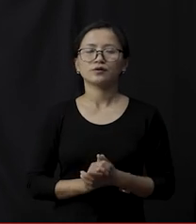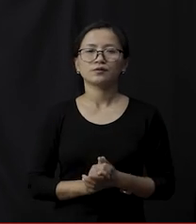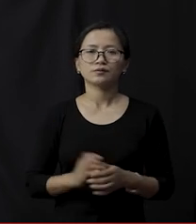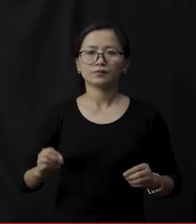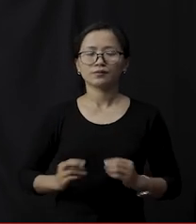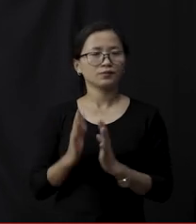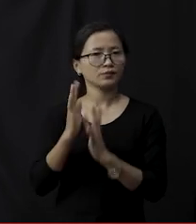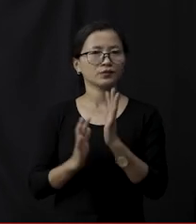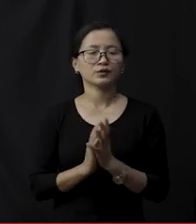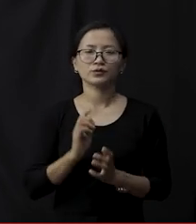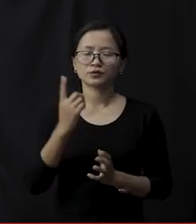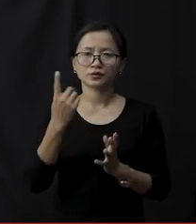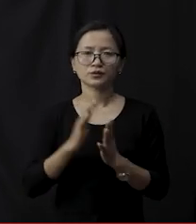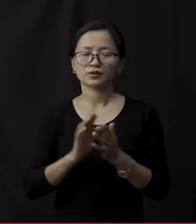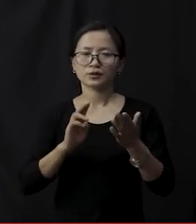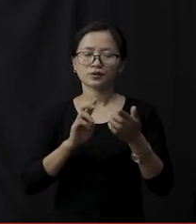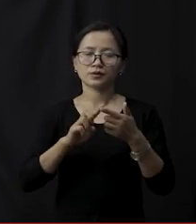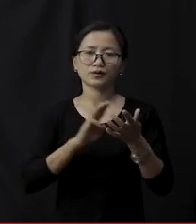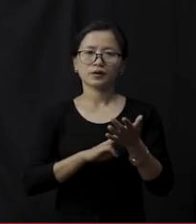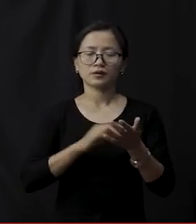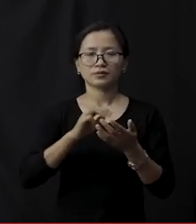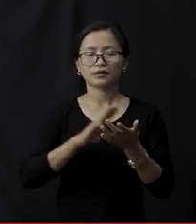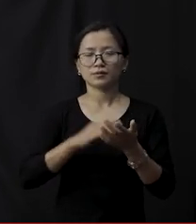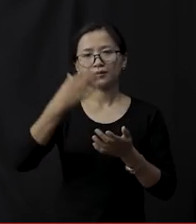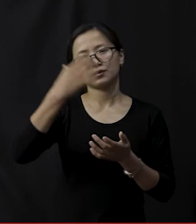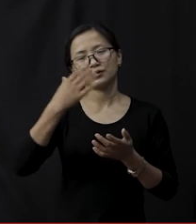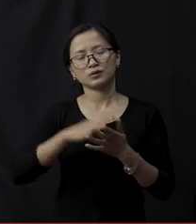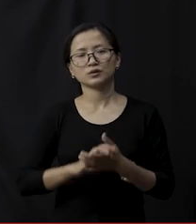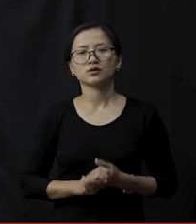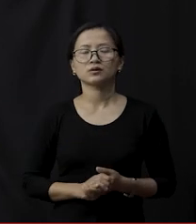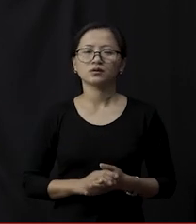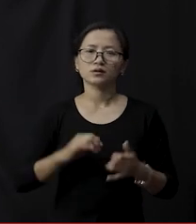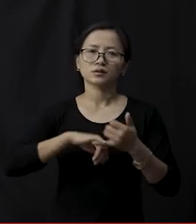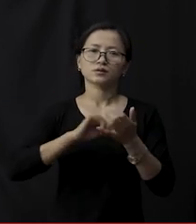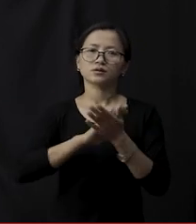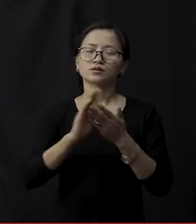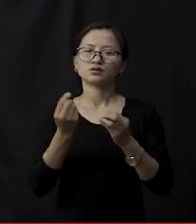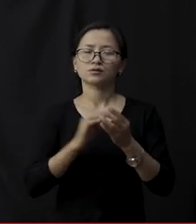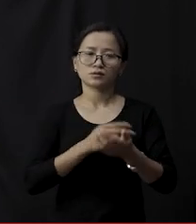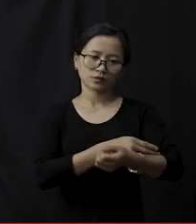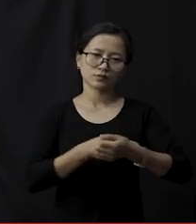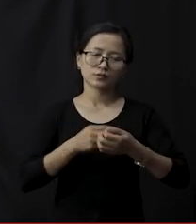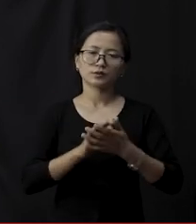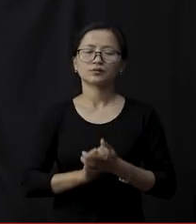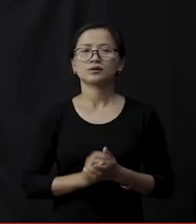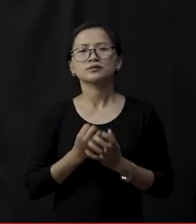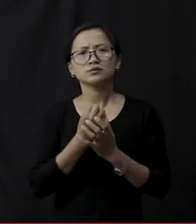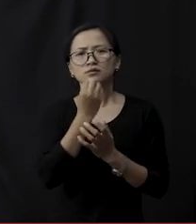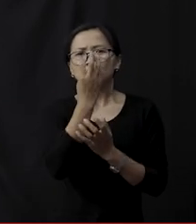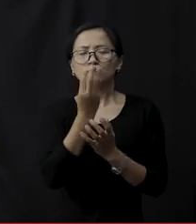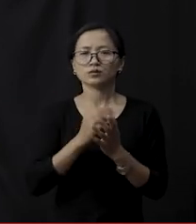write neem tree, mango tree. For shrubs, you can write rose.